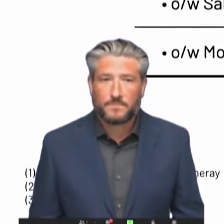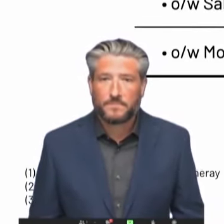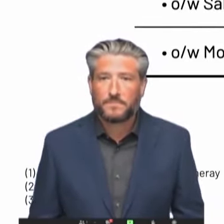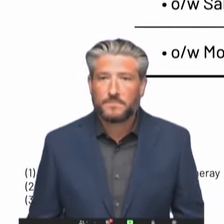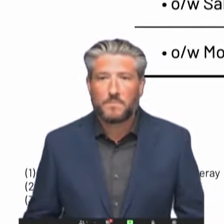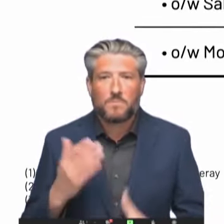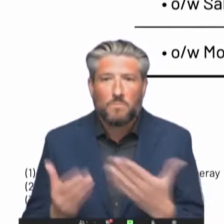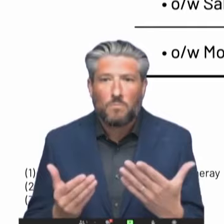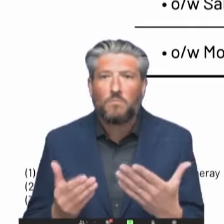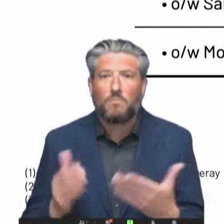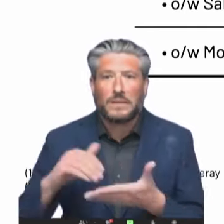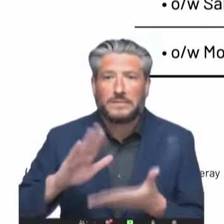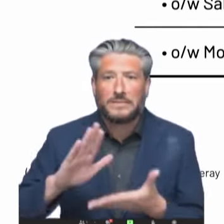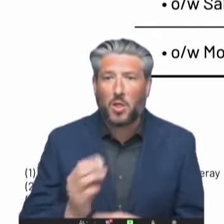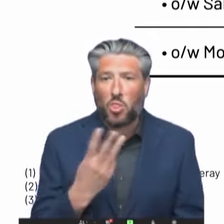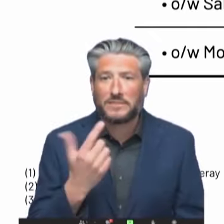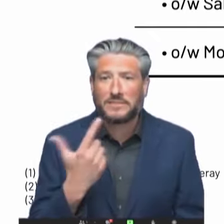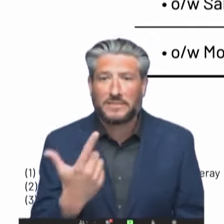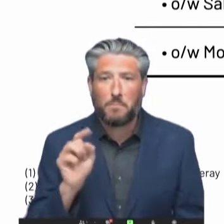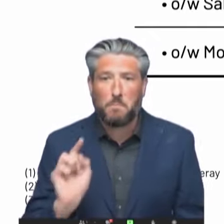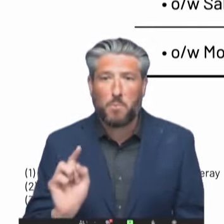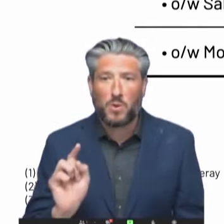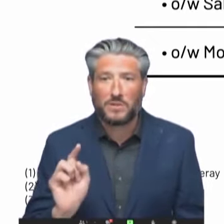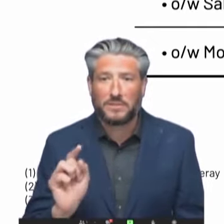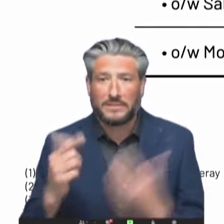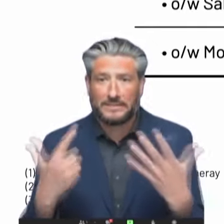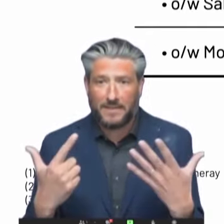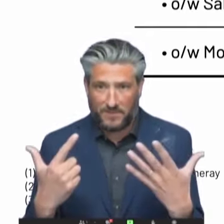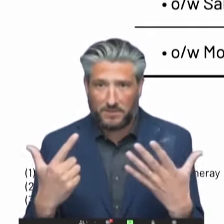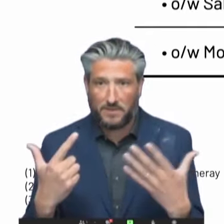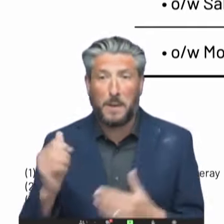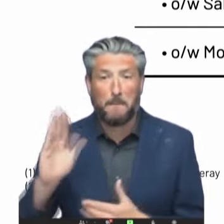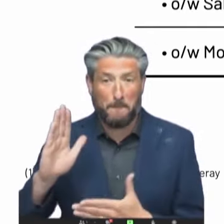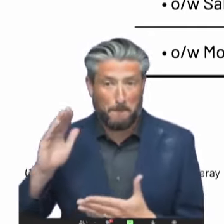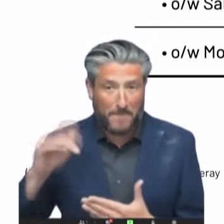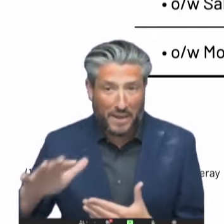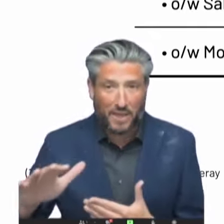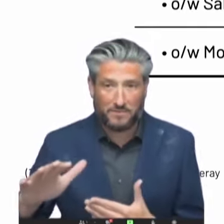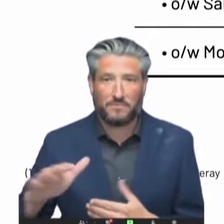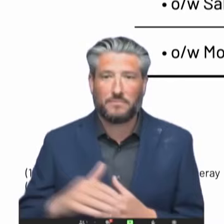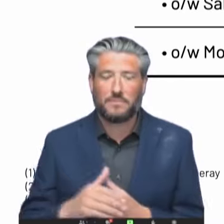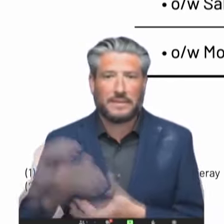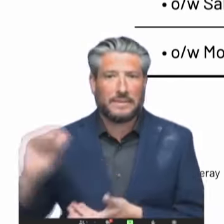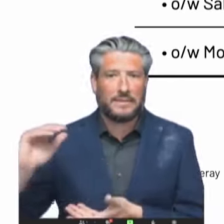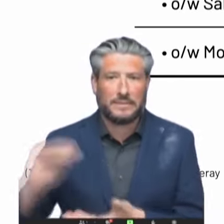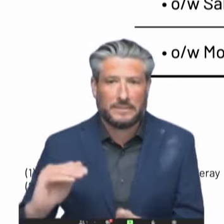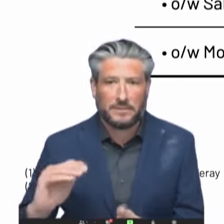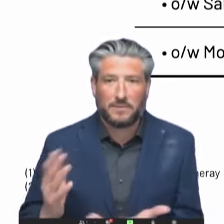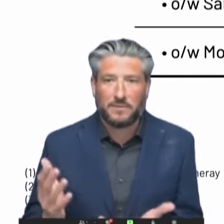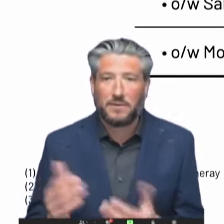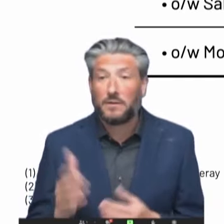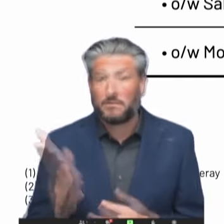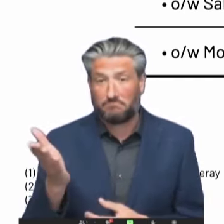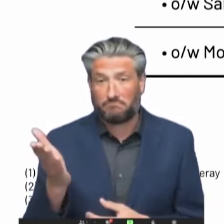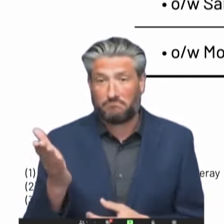23%. This is mostly due to the drop in volumes, resulting primarily from falling markets and, to a lesser